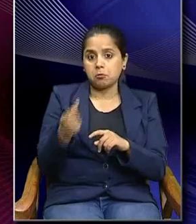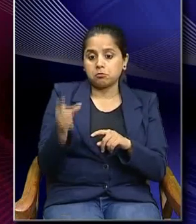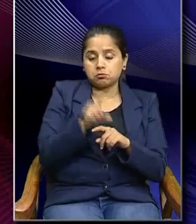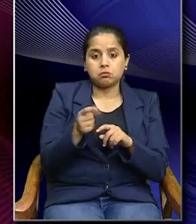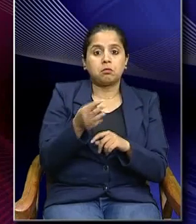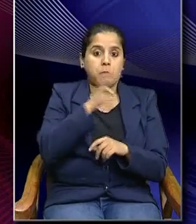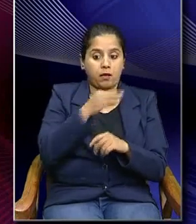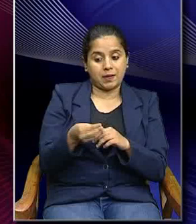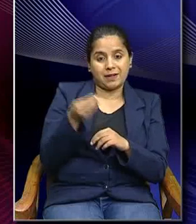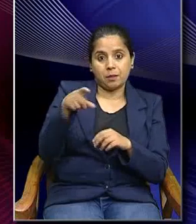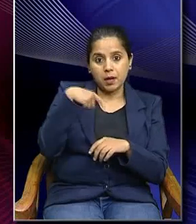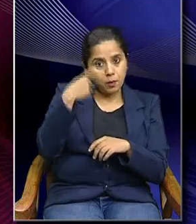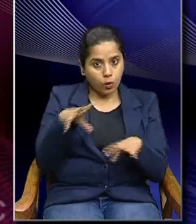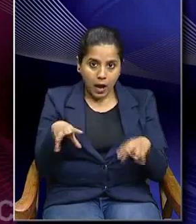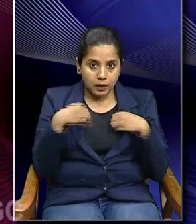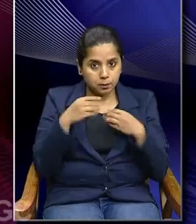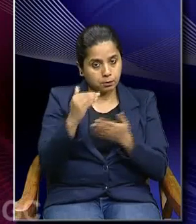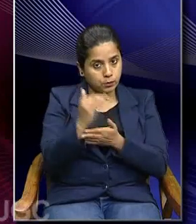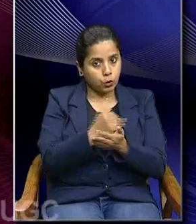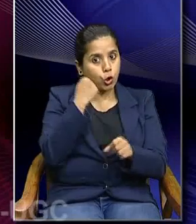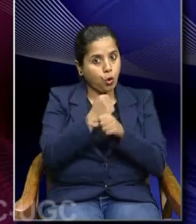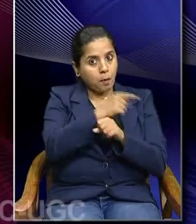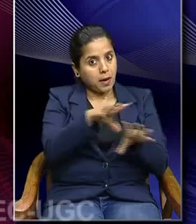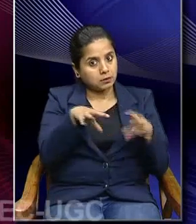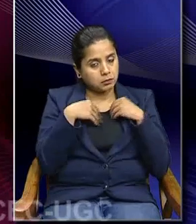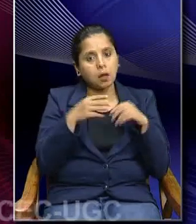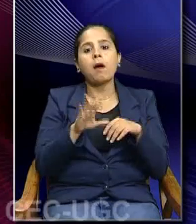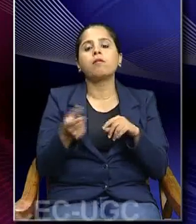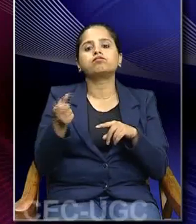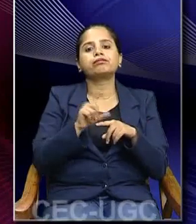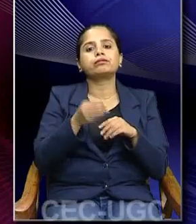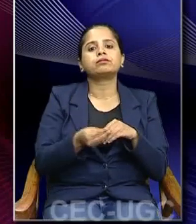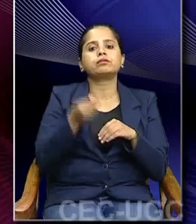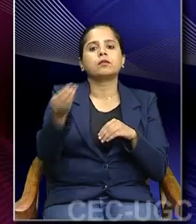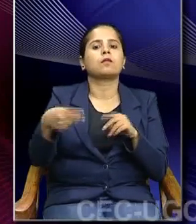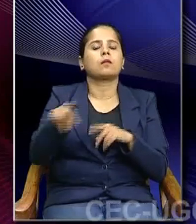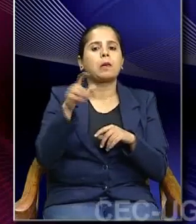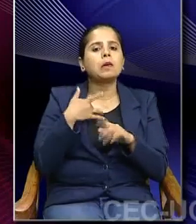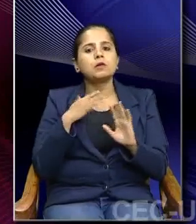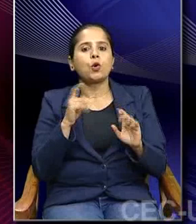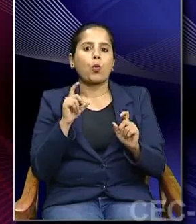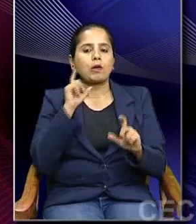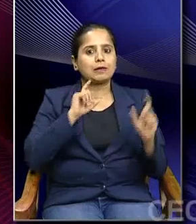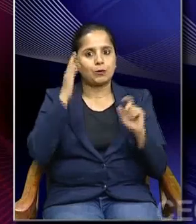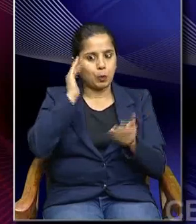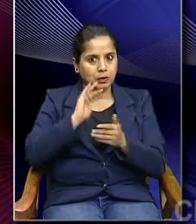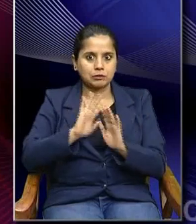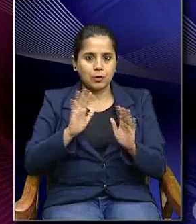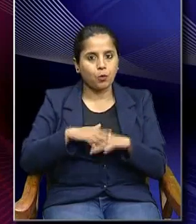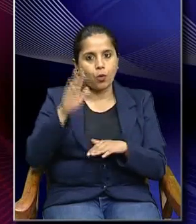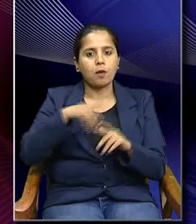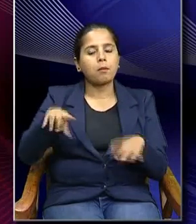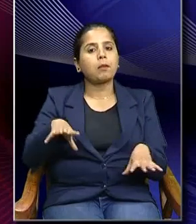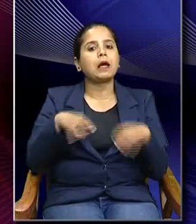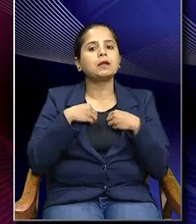people who accepted these programs of the government, and this could be a deterrent. So people would kind of